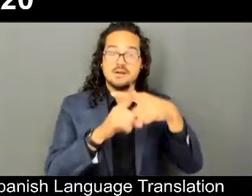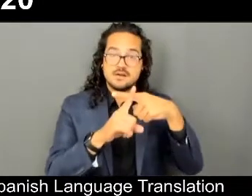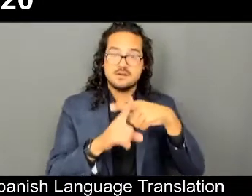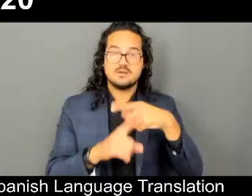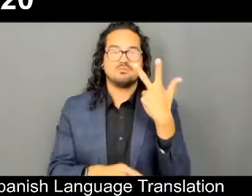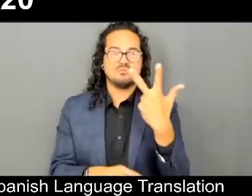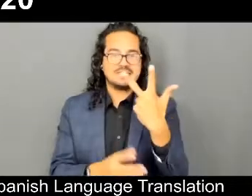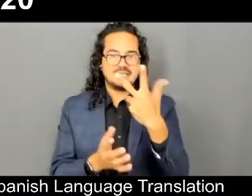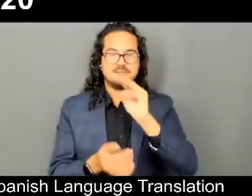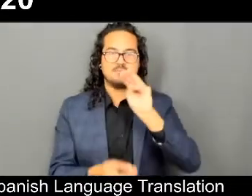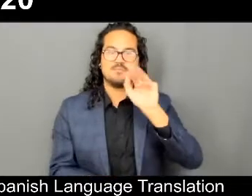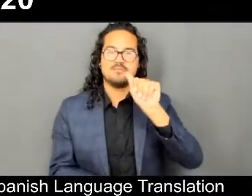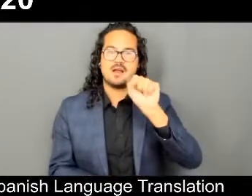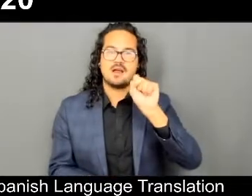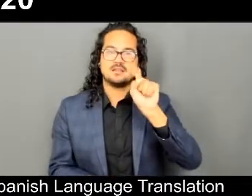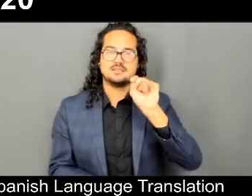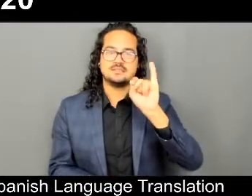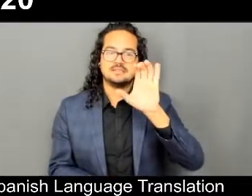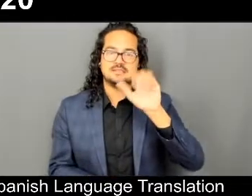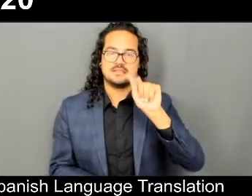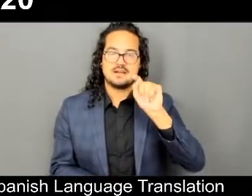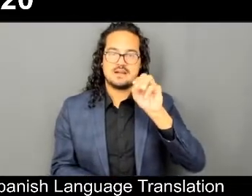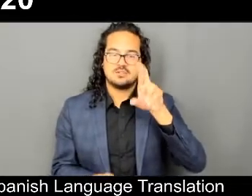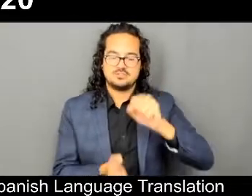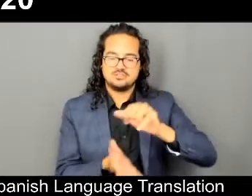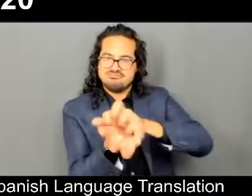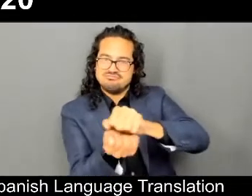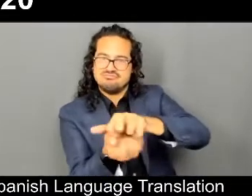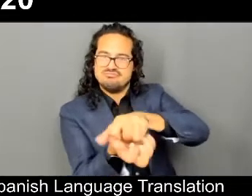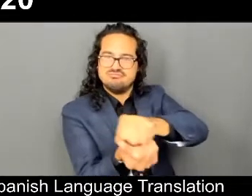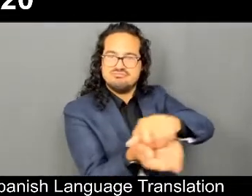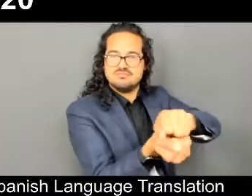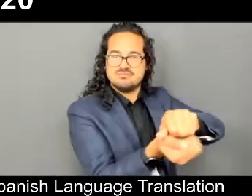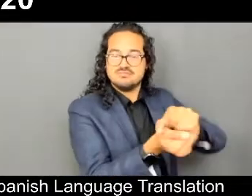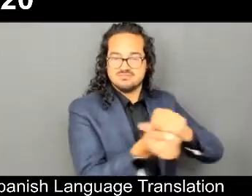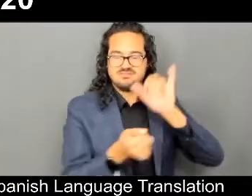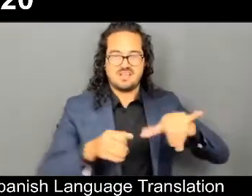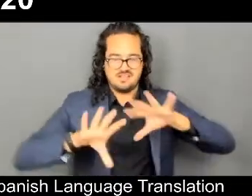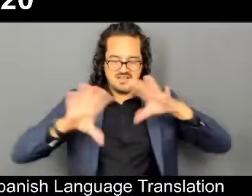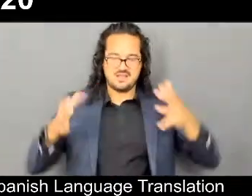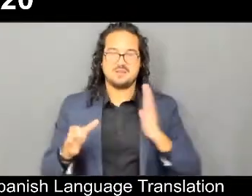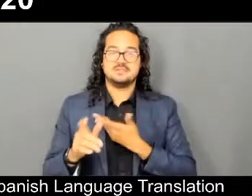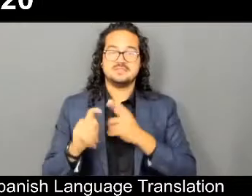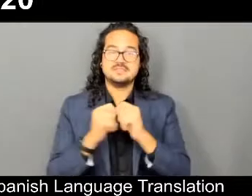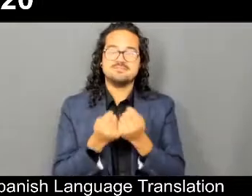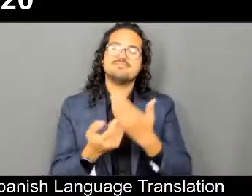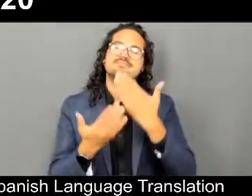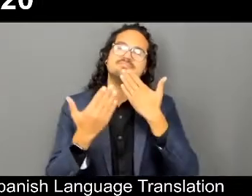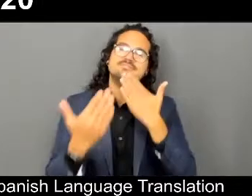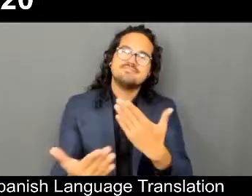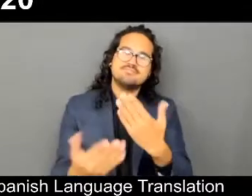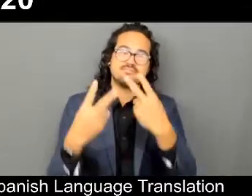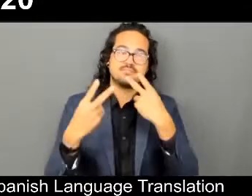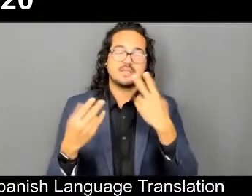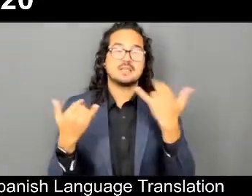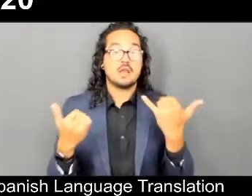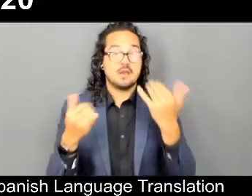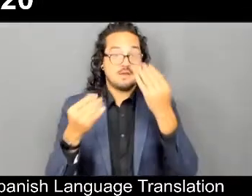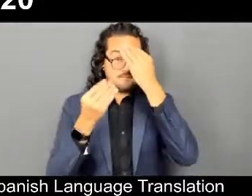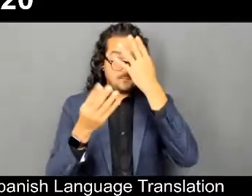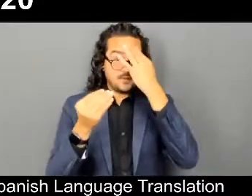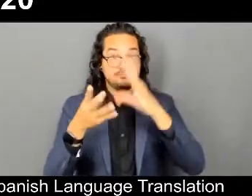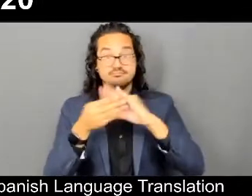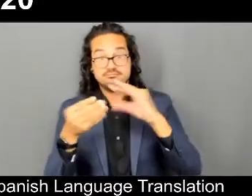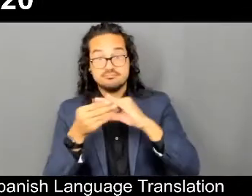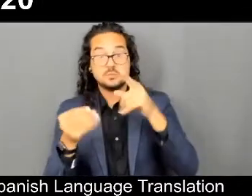tomorrow. And if you do want to email us any questions you have that we can to tailor